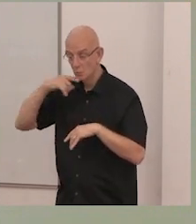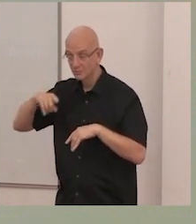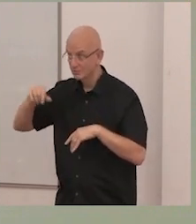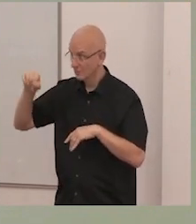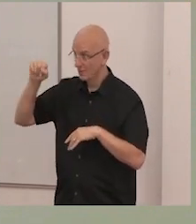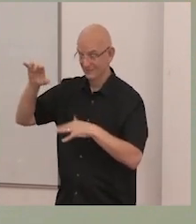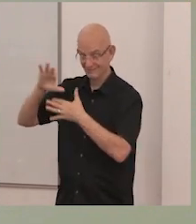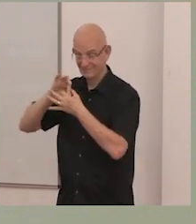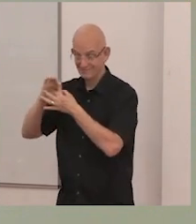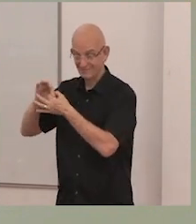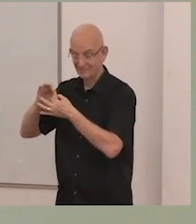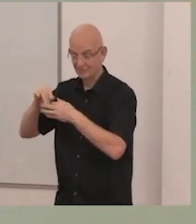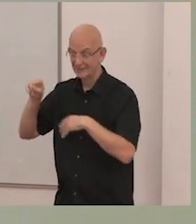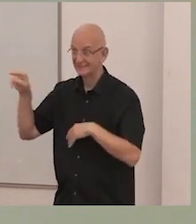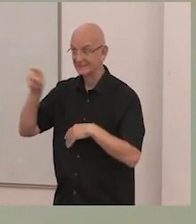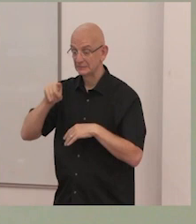than